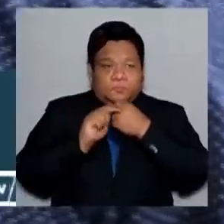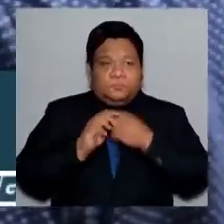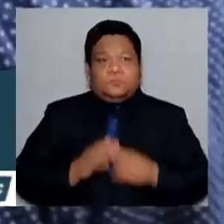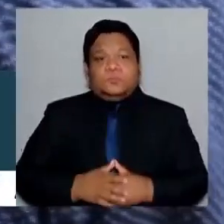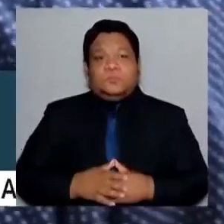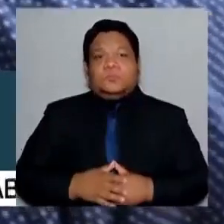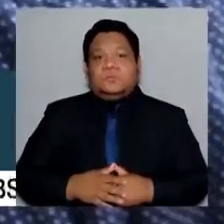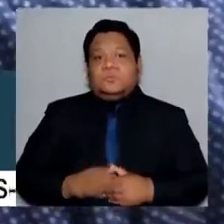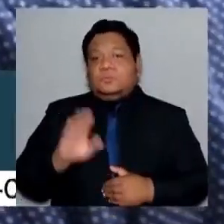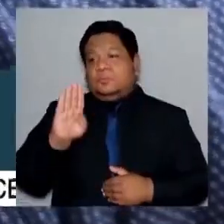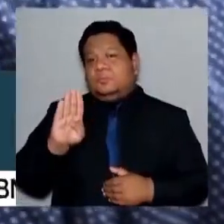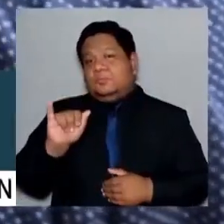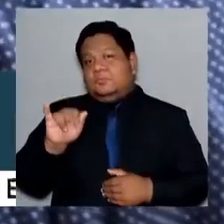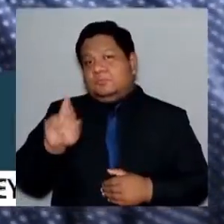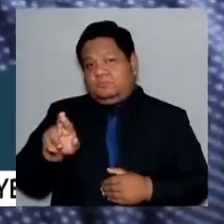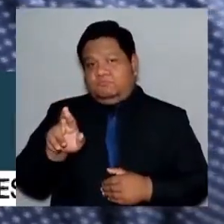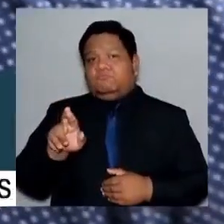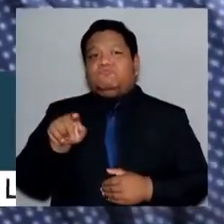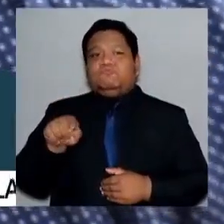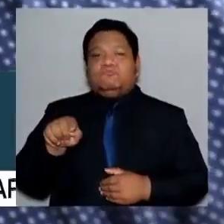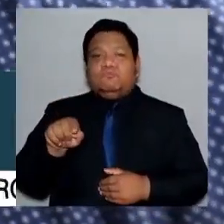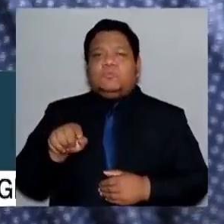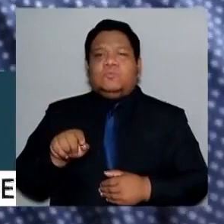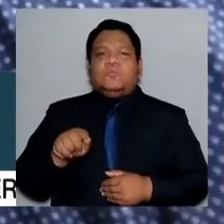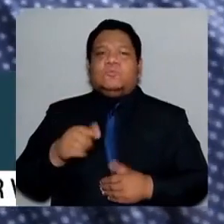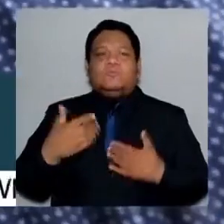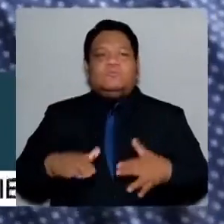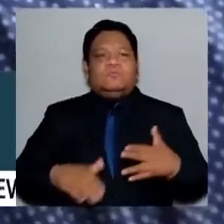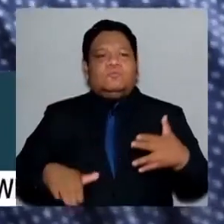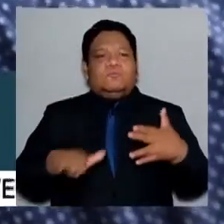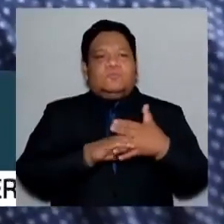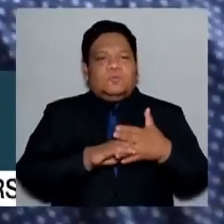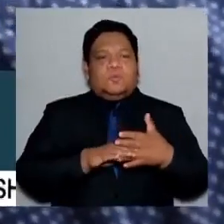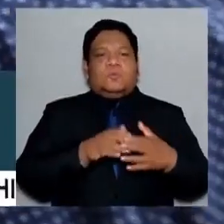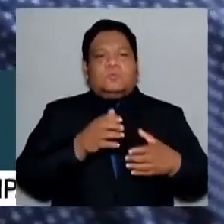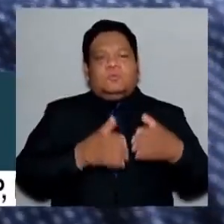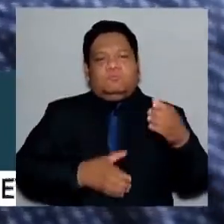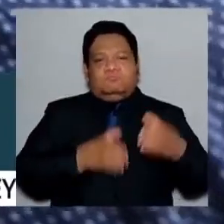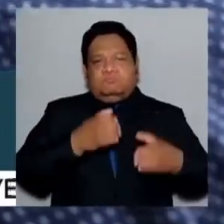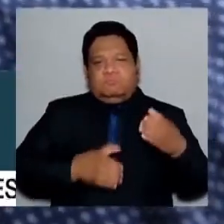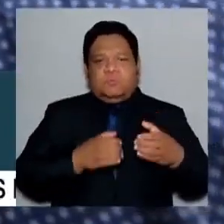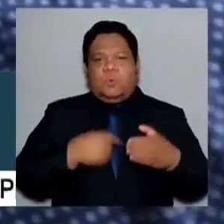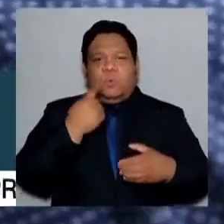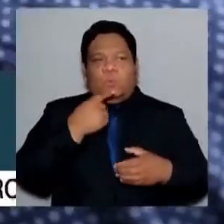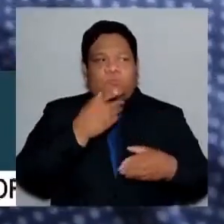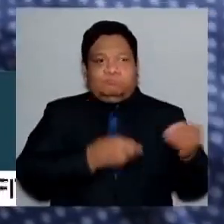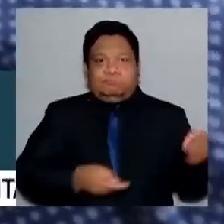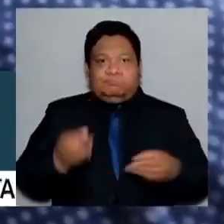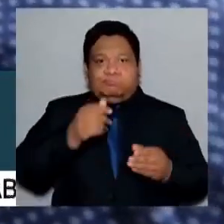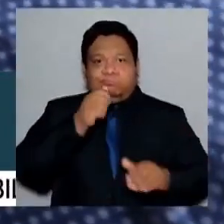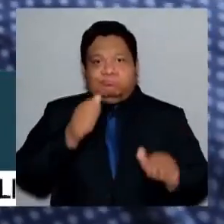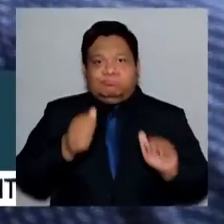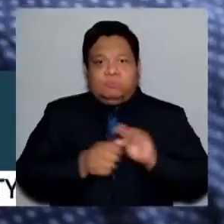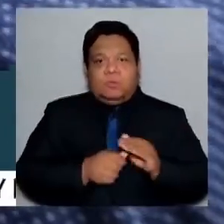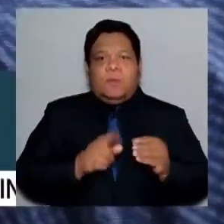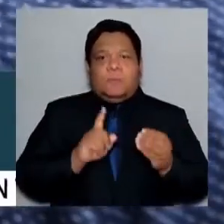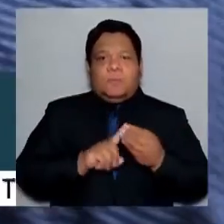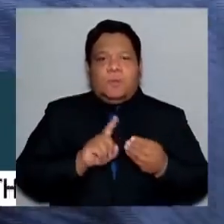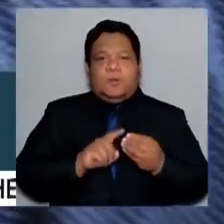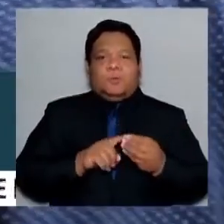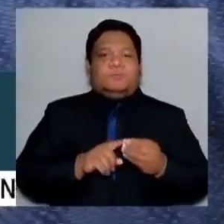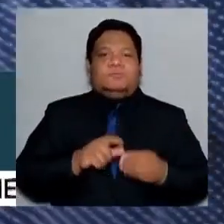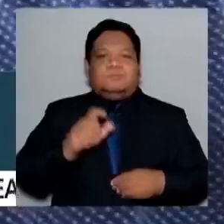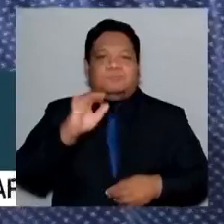Commissioner Romeo Lomagi Jr., has filed criminal complaints against smugglers and traders allegedly behind the illicit tobacco trades across the